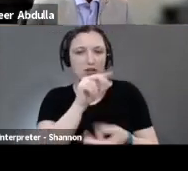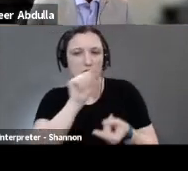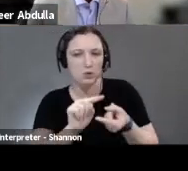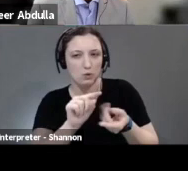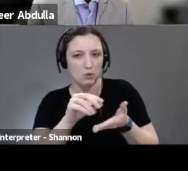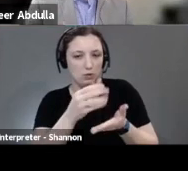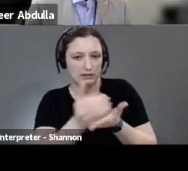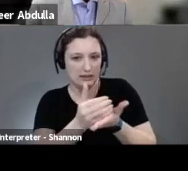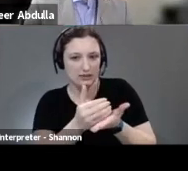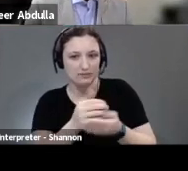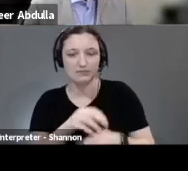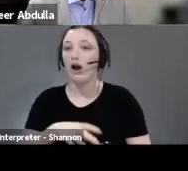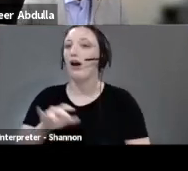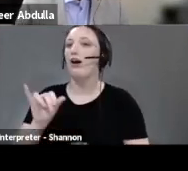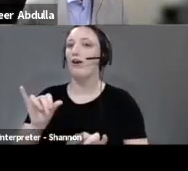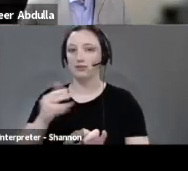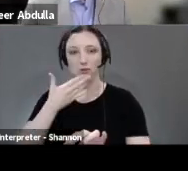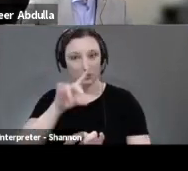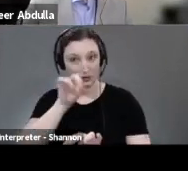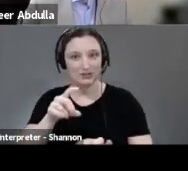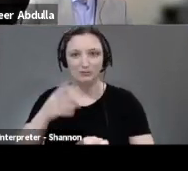I have an illustration later on.